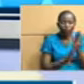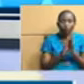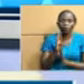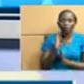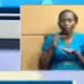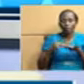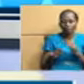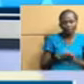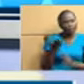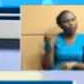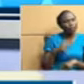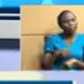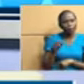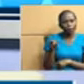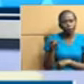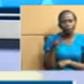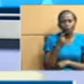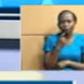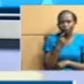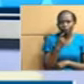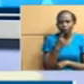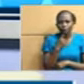partners, the other day it was